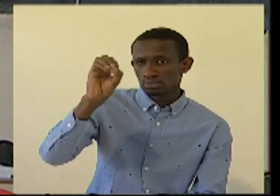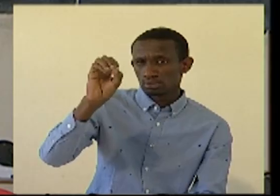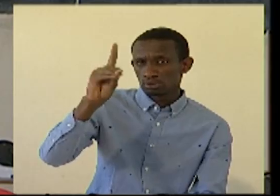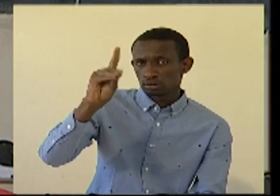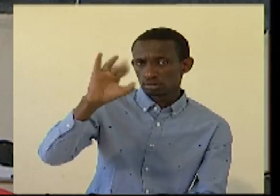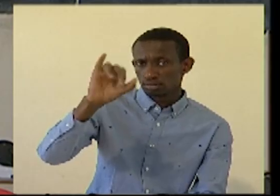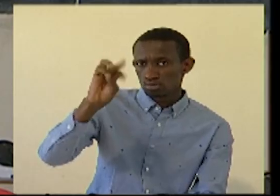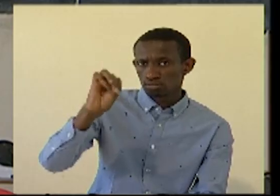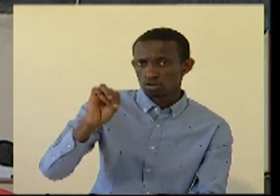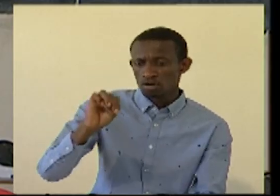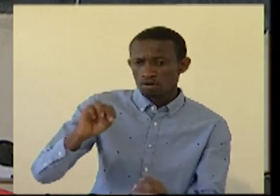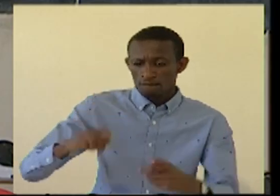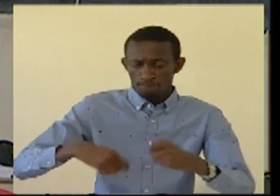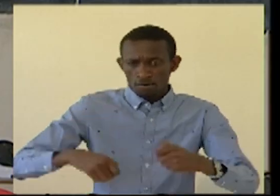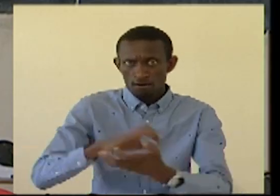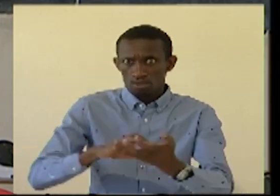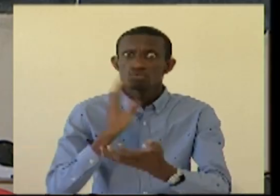reacting with cold water.